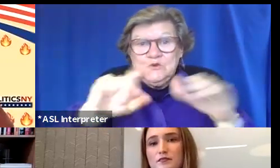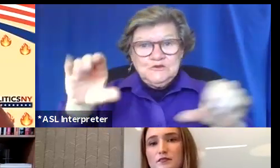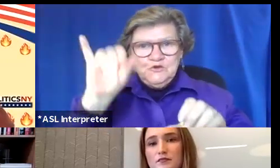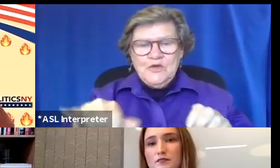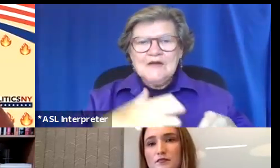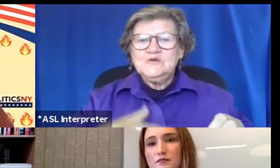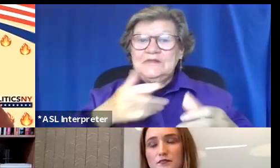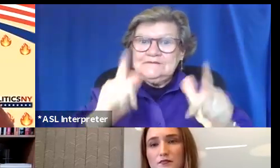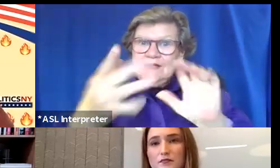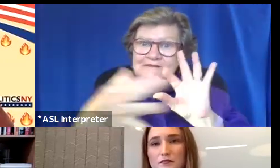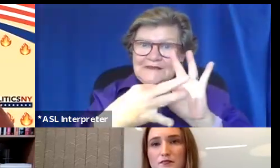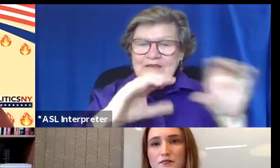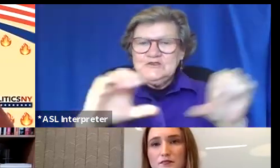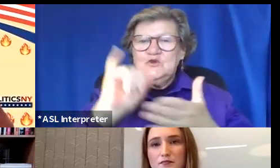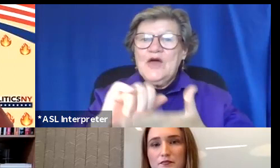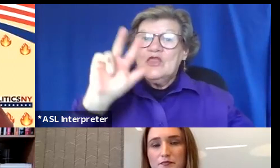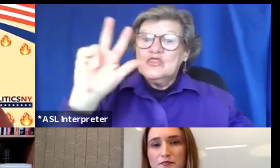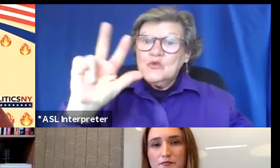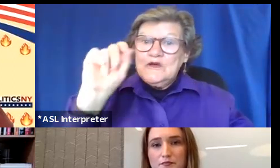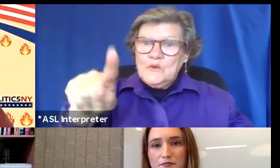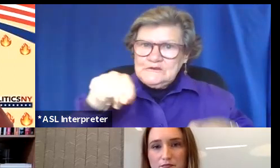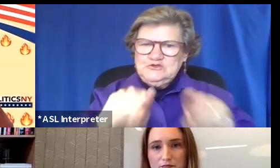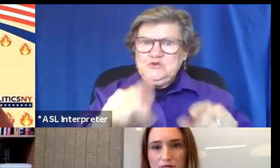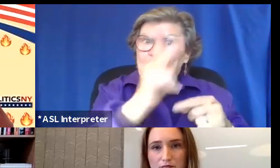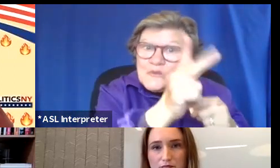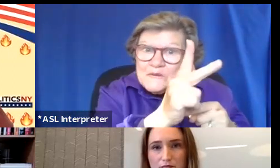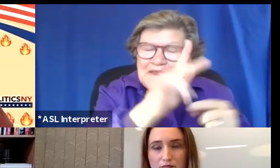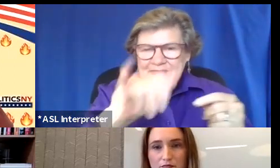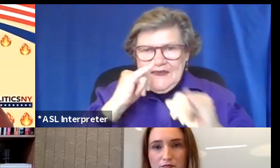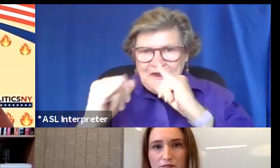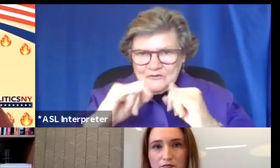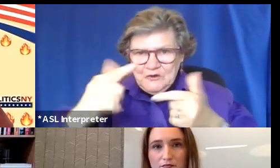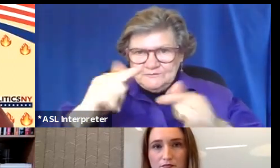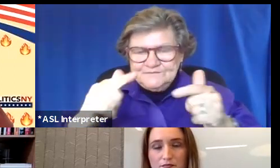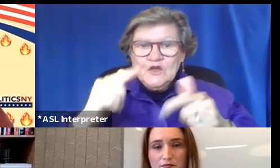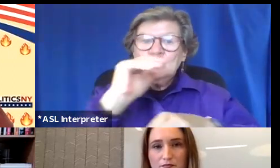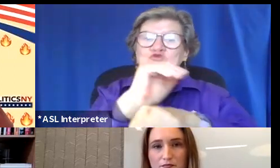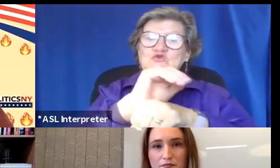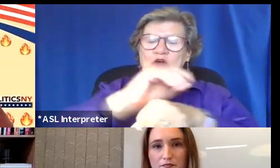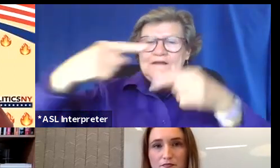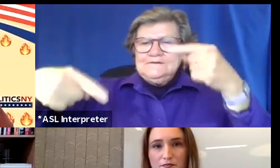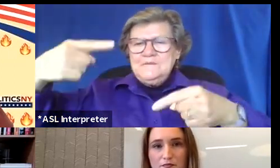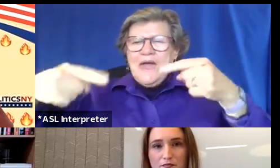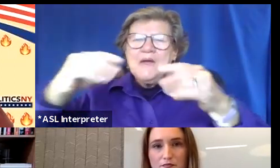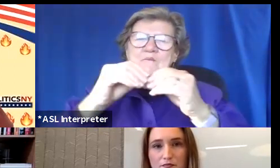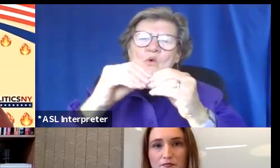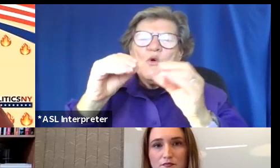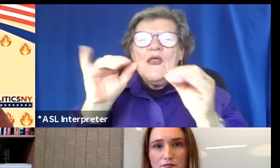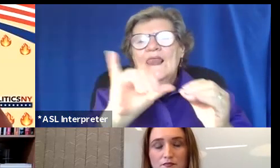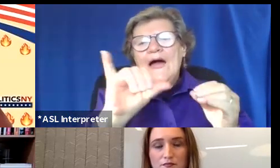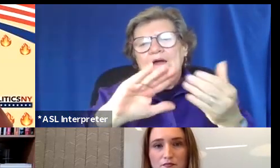let's connect and do that three questions in 3 minutes interview. So tonight's debate will be more like a community